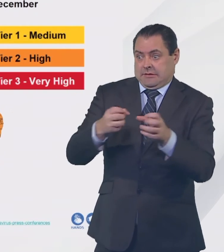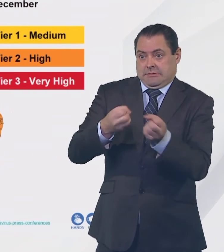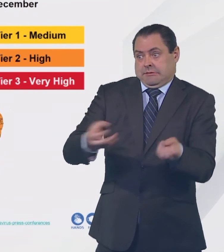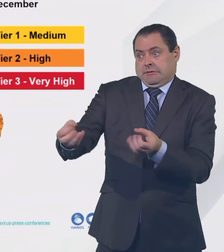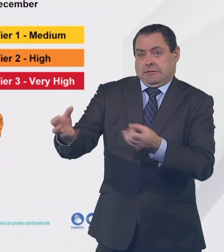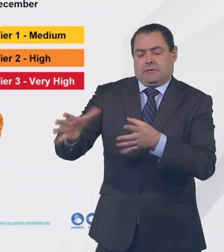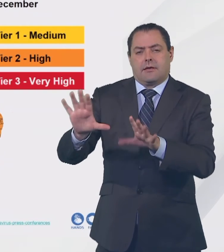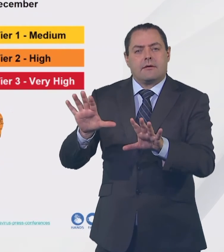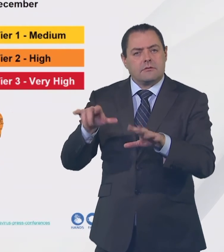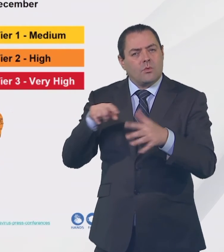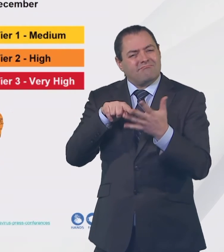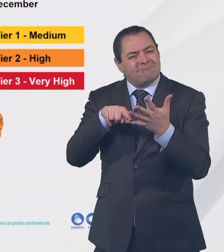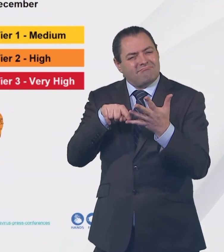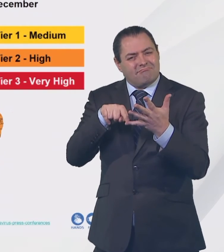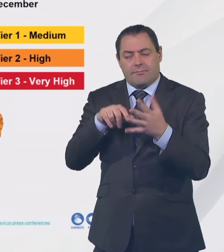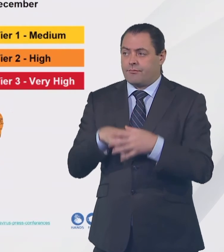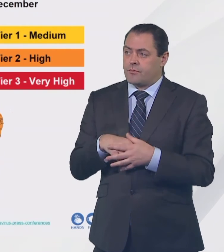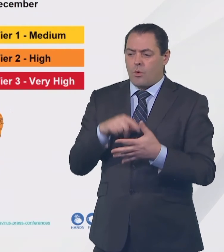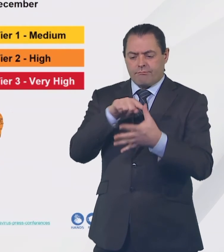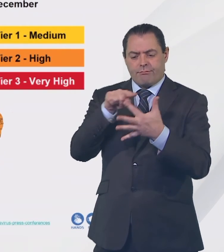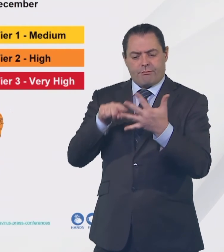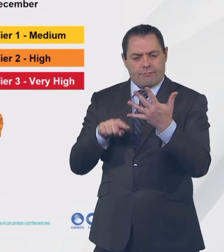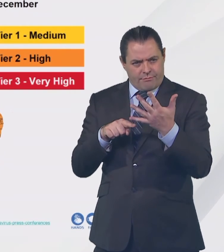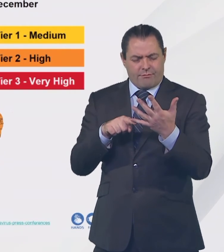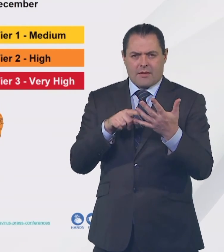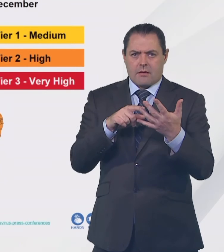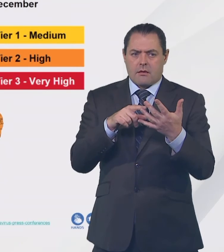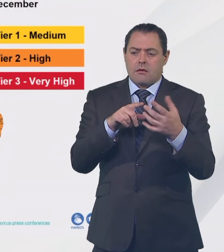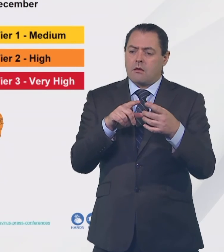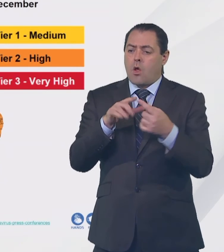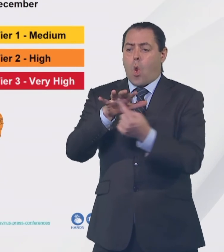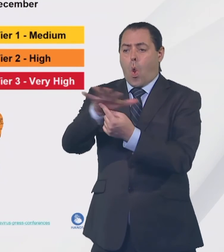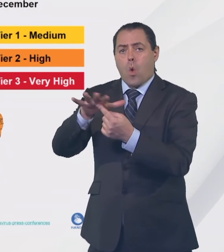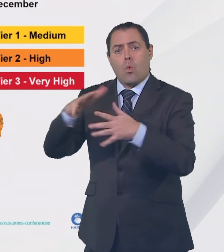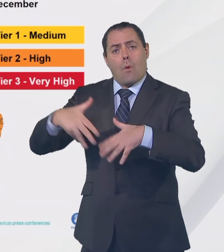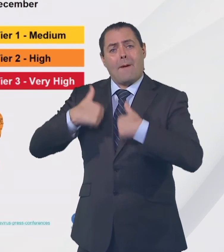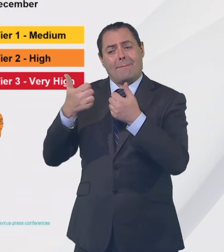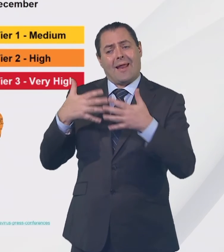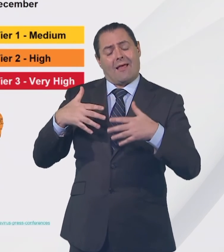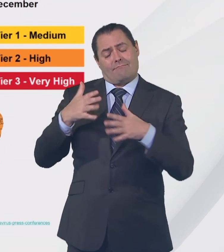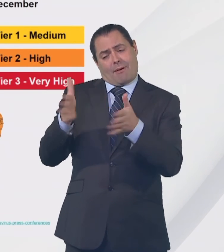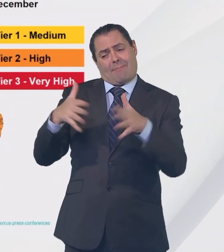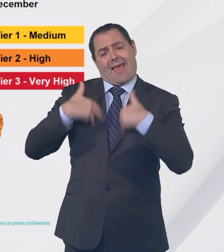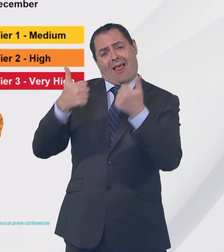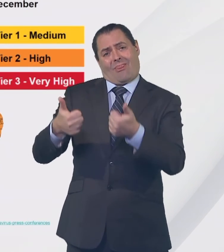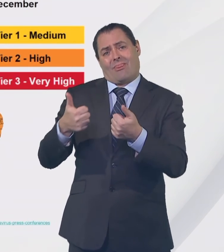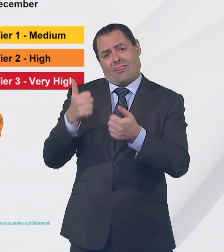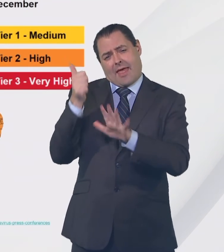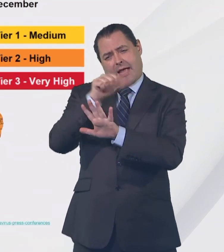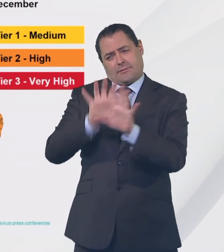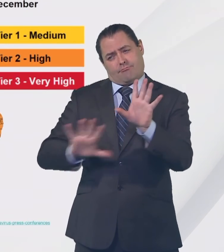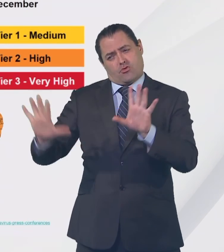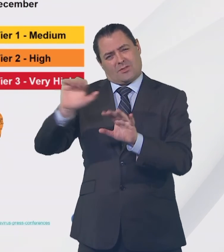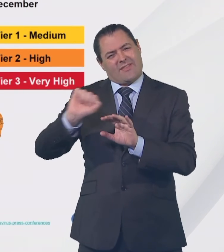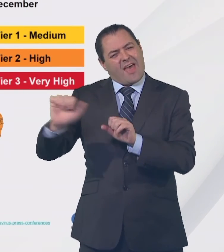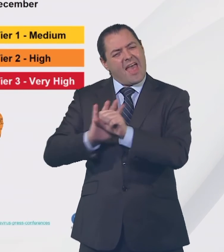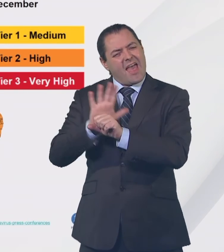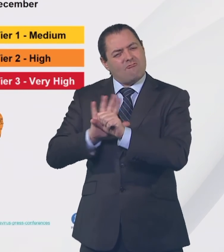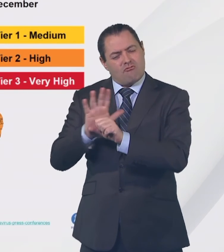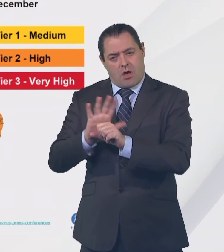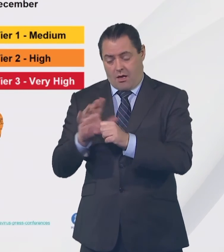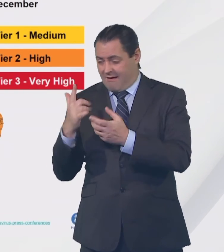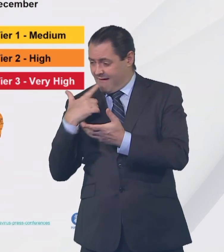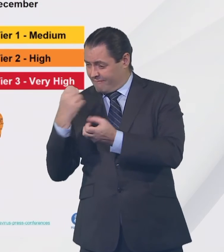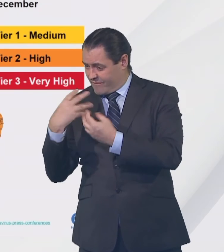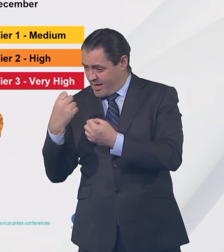account technically and getting advice from local public health experts from around the country. And then that is what